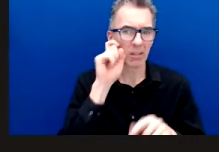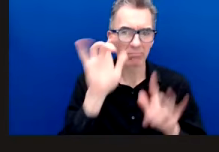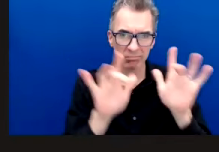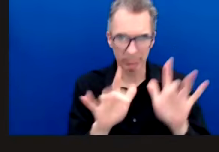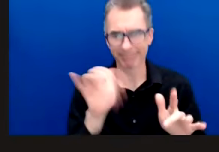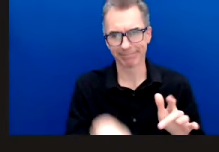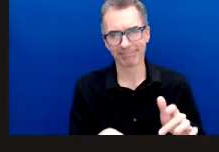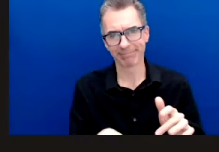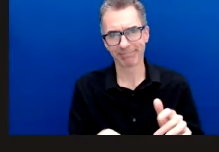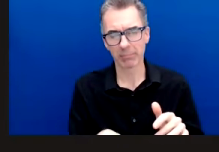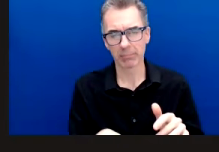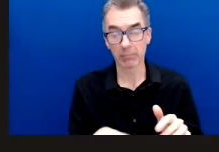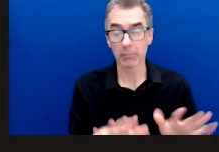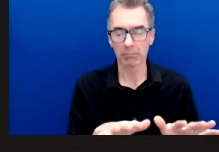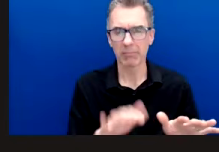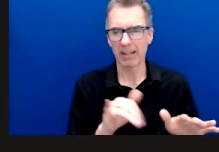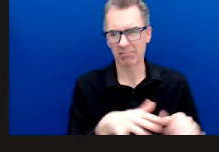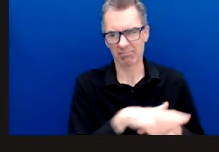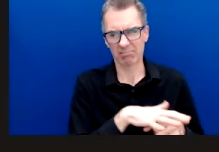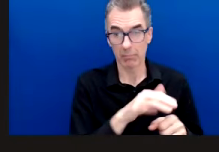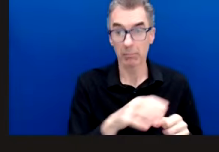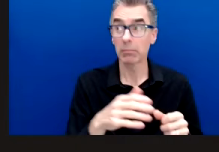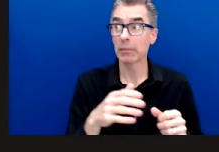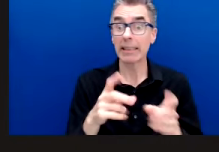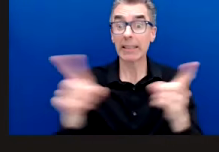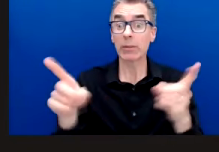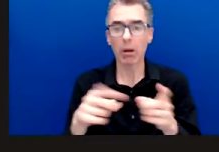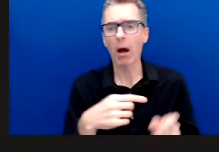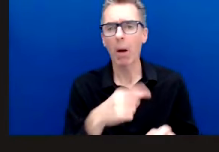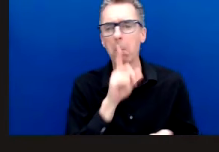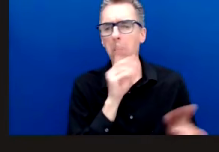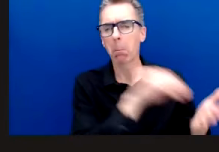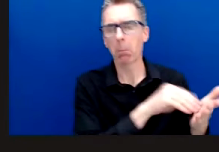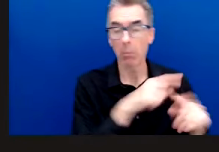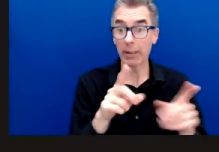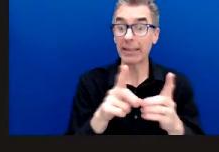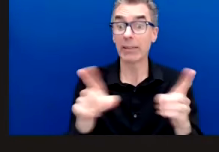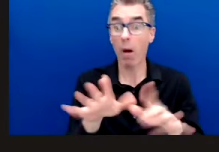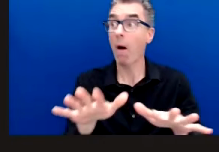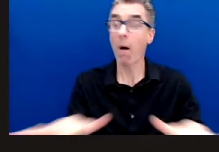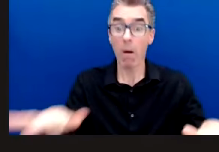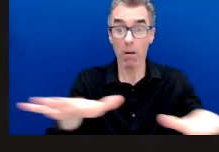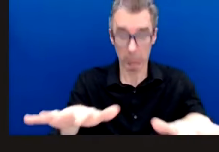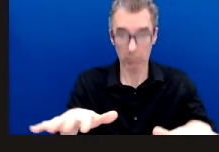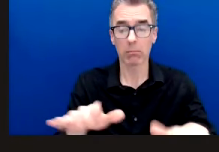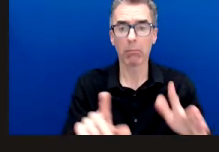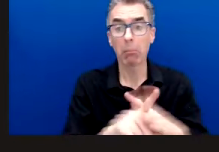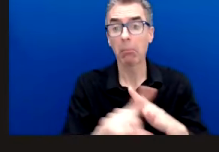District-wide, which is not listed here in the charts, but district-wide, we had about